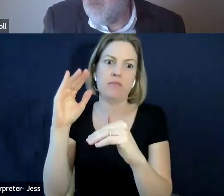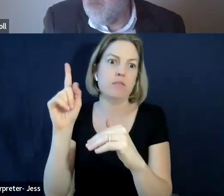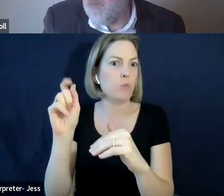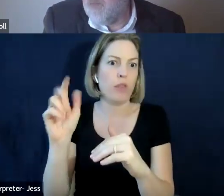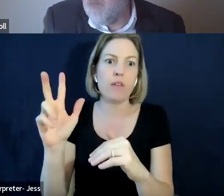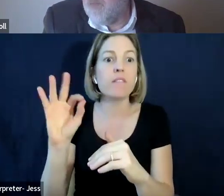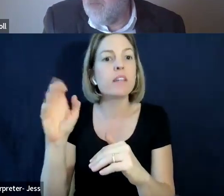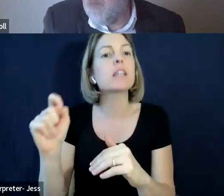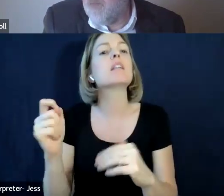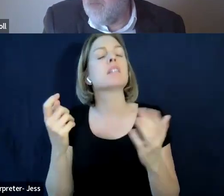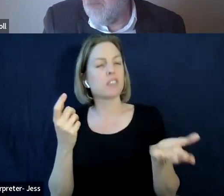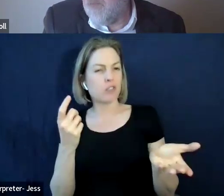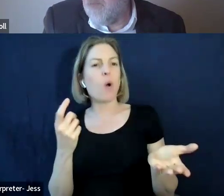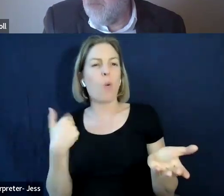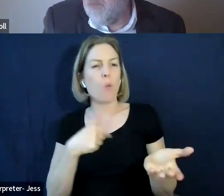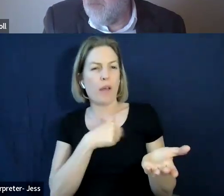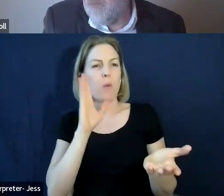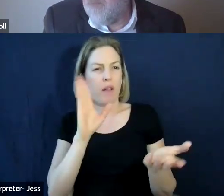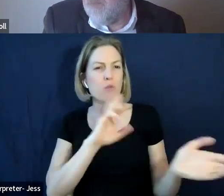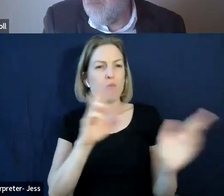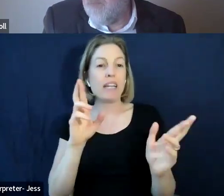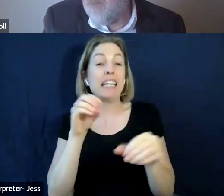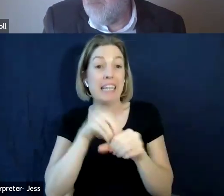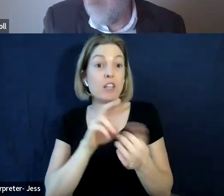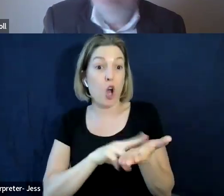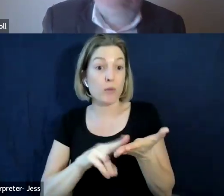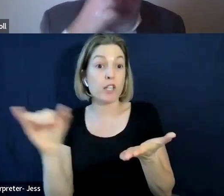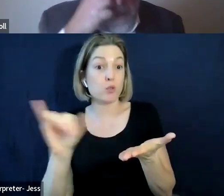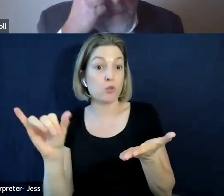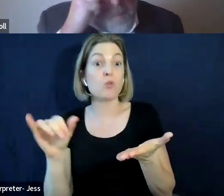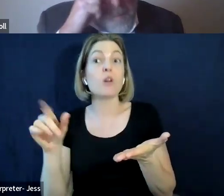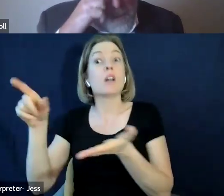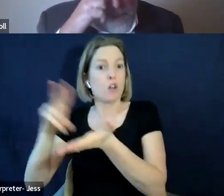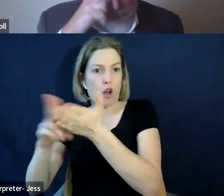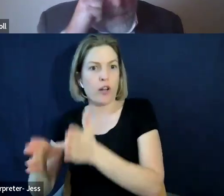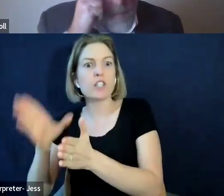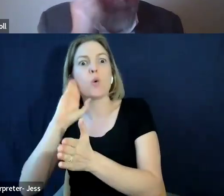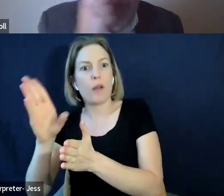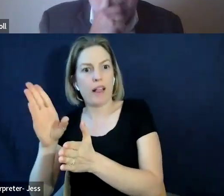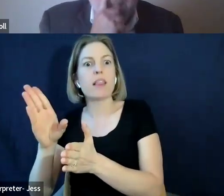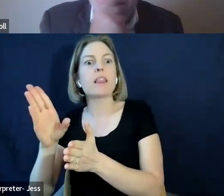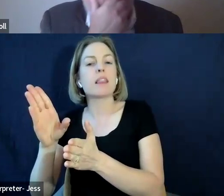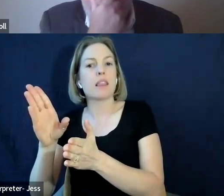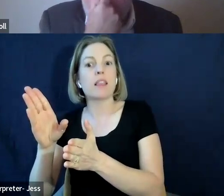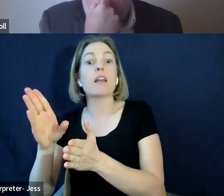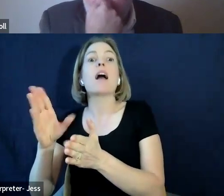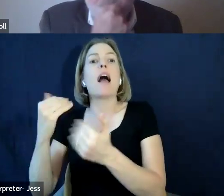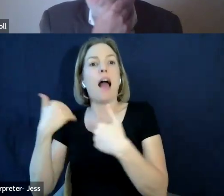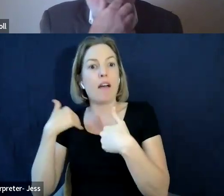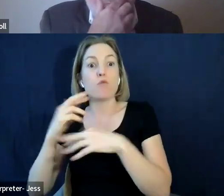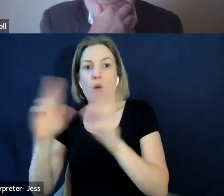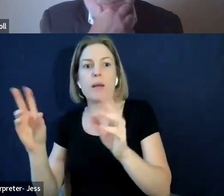into is we'll have provisions in the contract for the contractor to be ready to kind of add additional flood proofing if